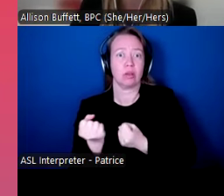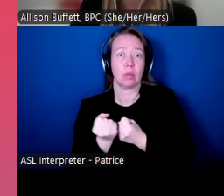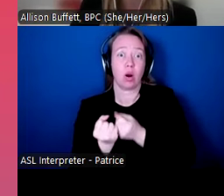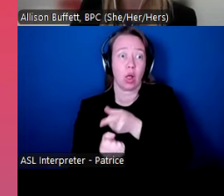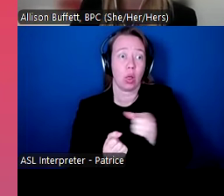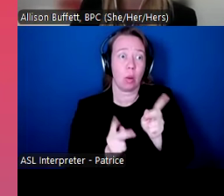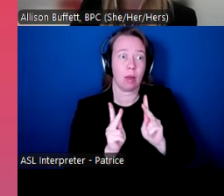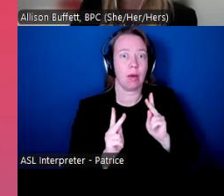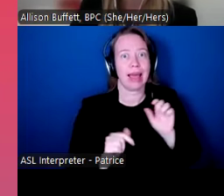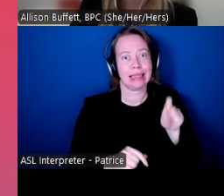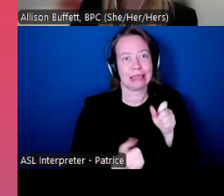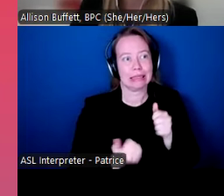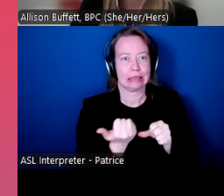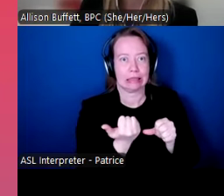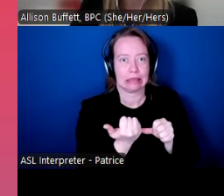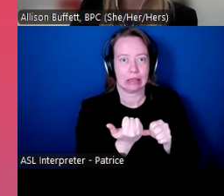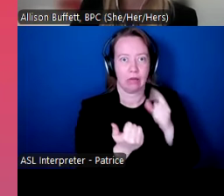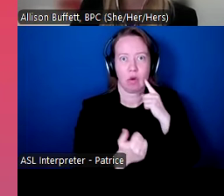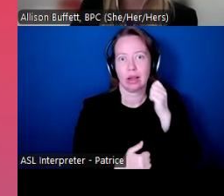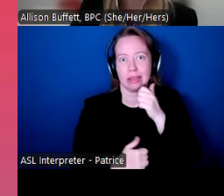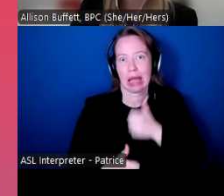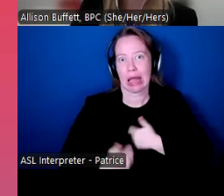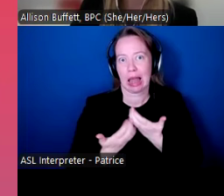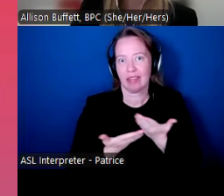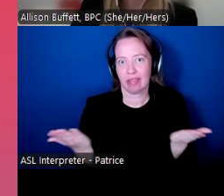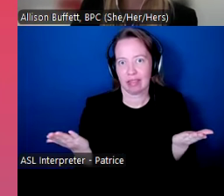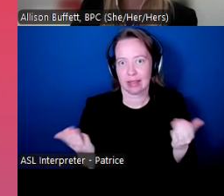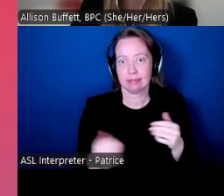daily life. Next slide, please.